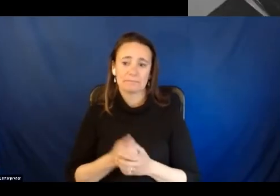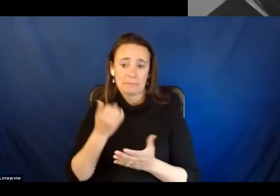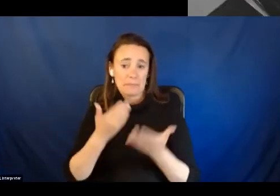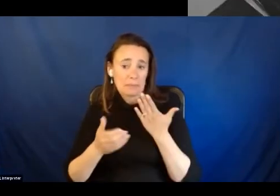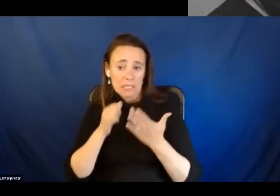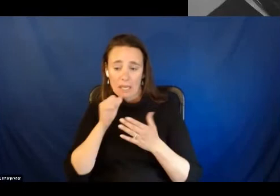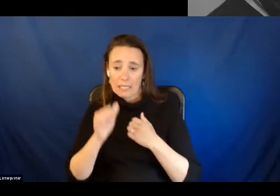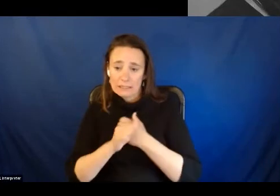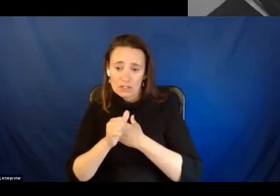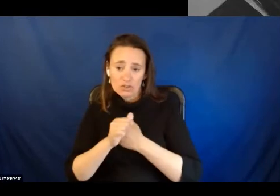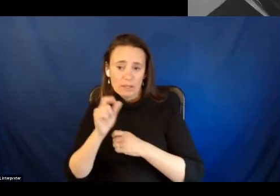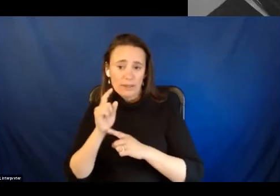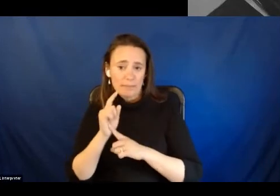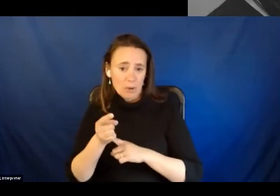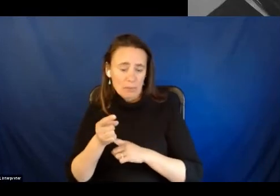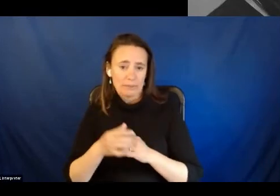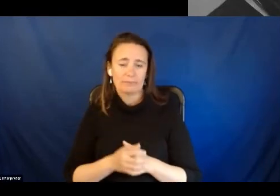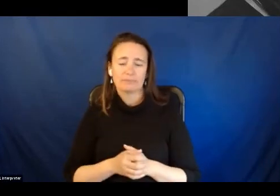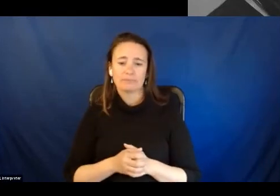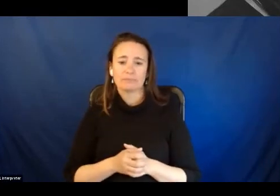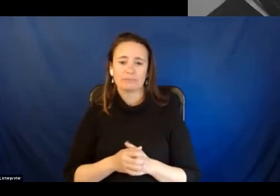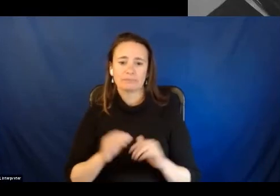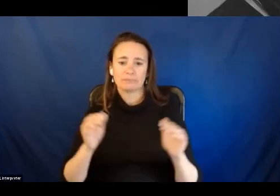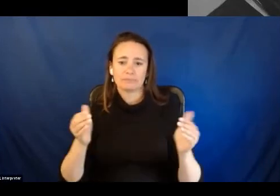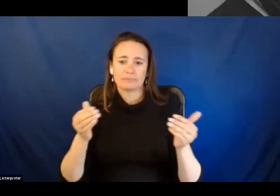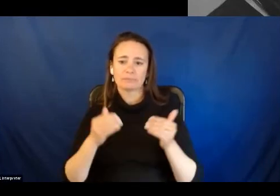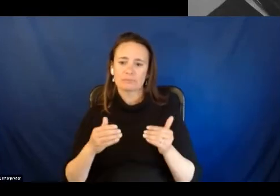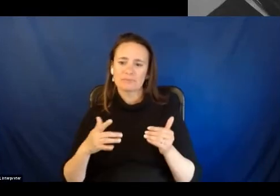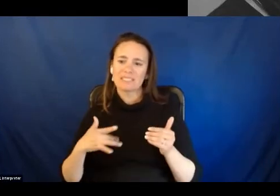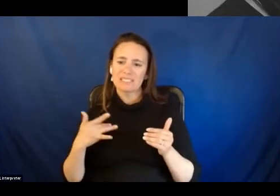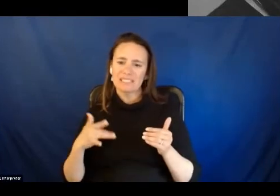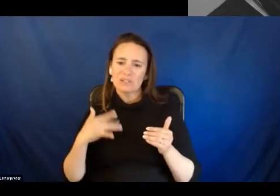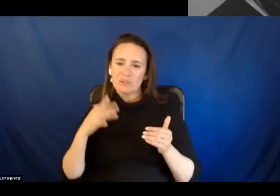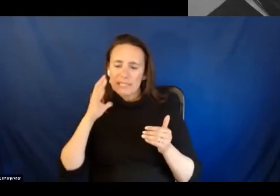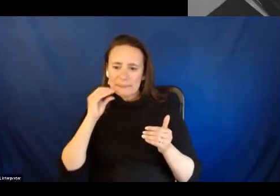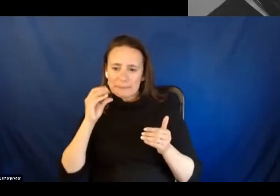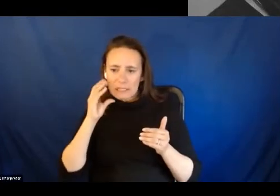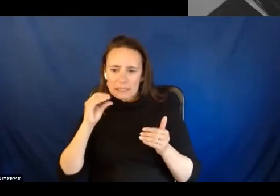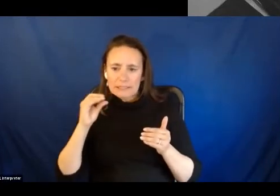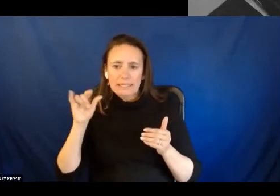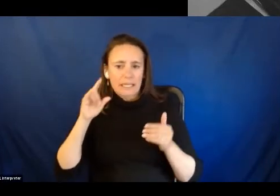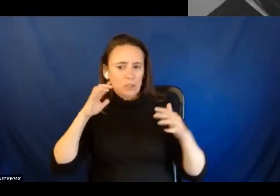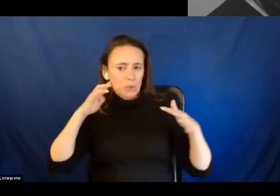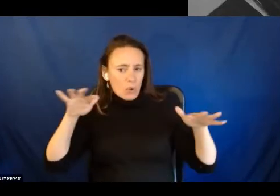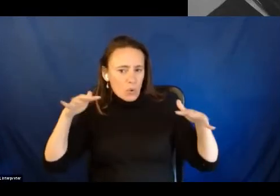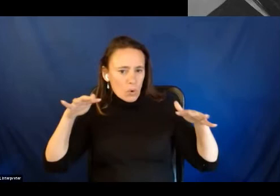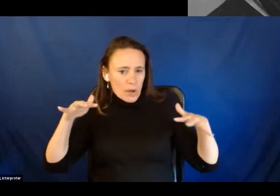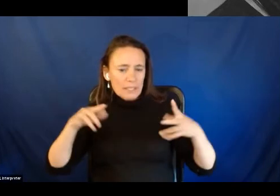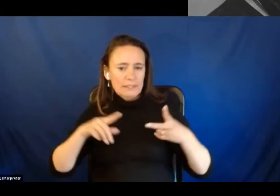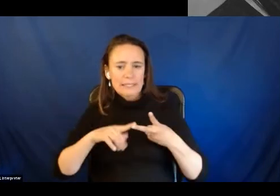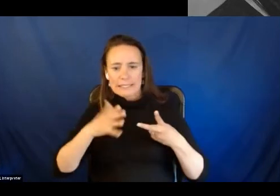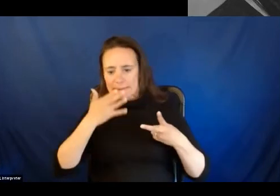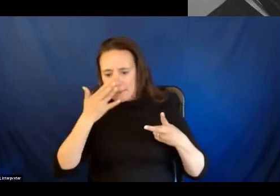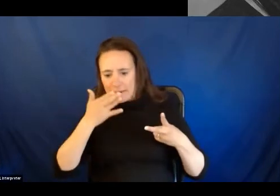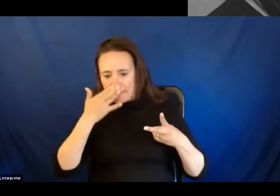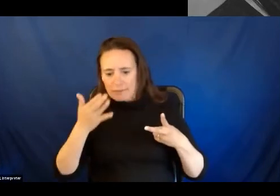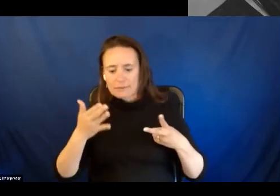Some possible triggers may be sensory experiences like noises, smells, touch, sights, and